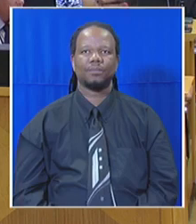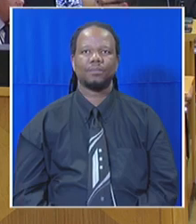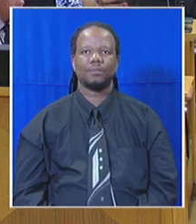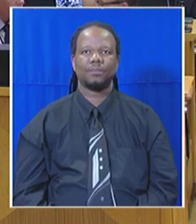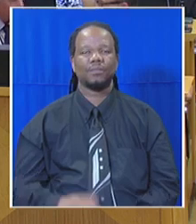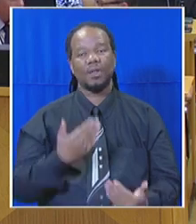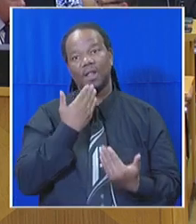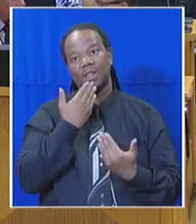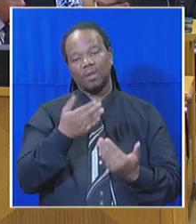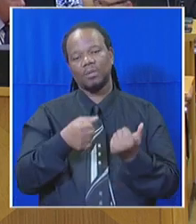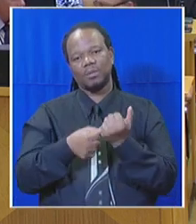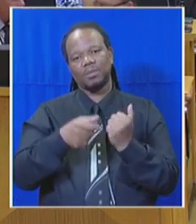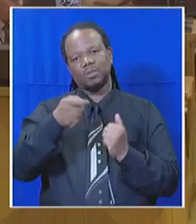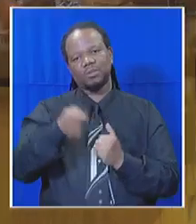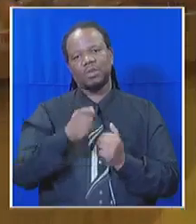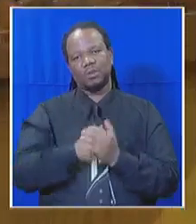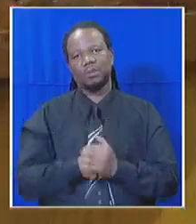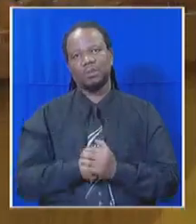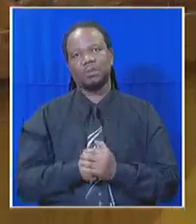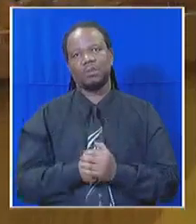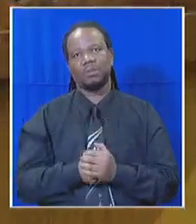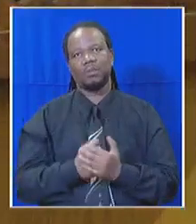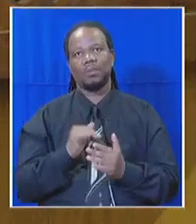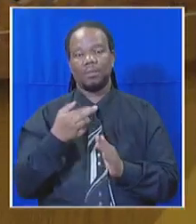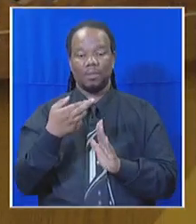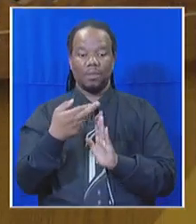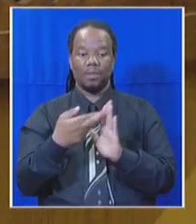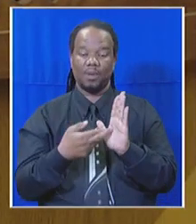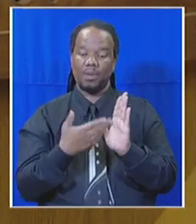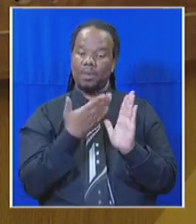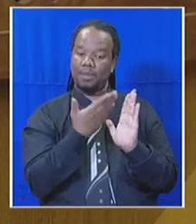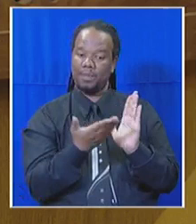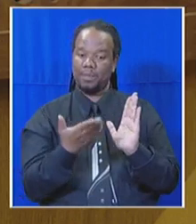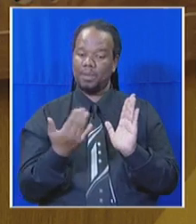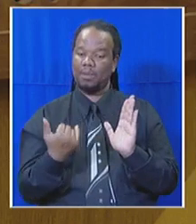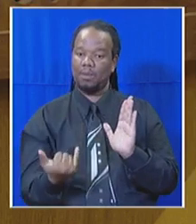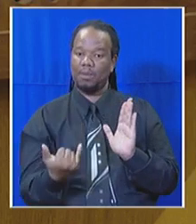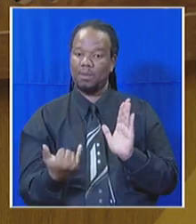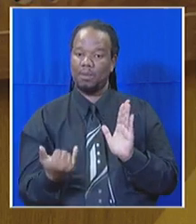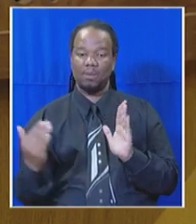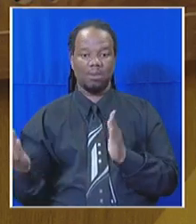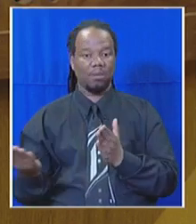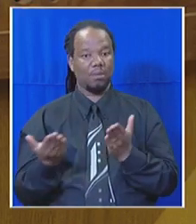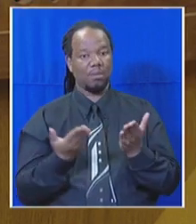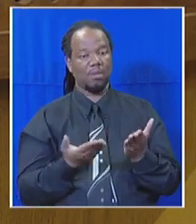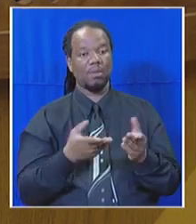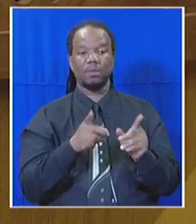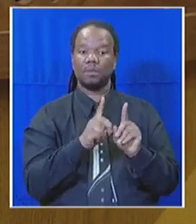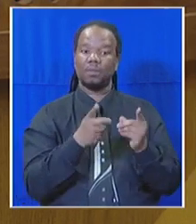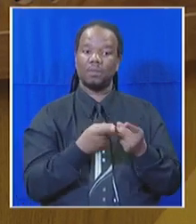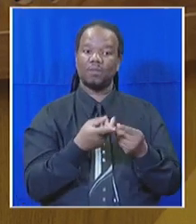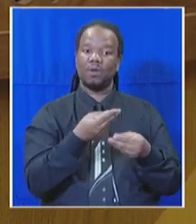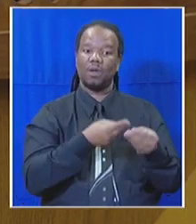Thank you, Deputy Speaker. The report tabled indicates that Department of Economic Development